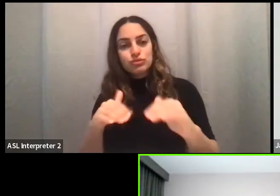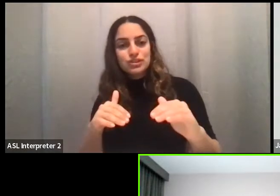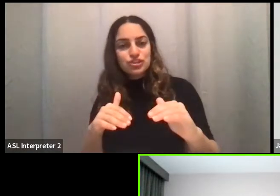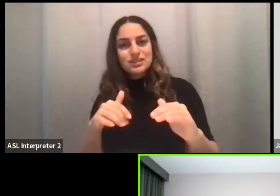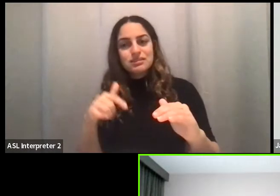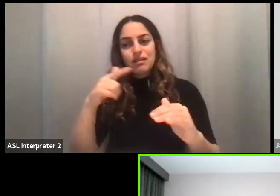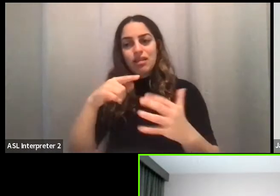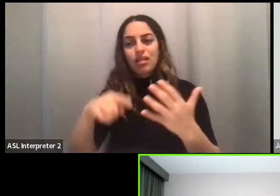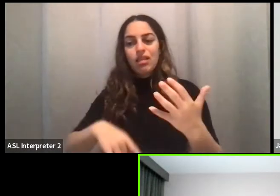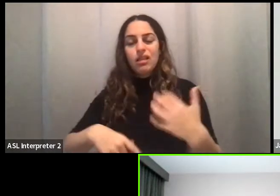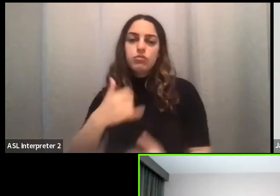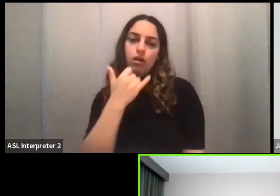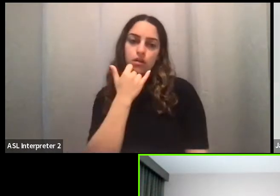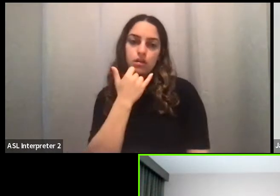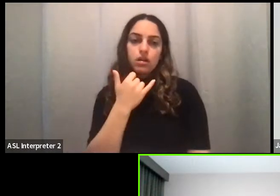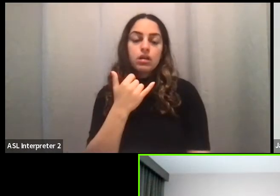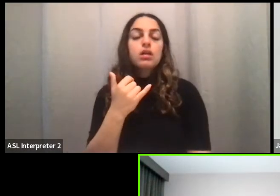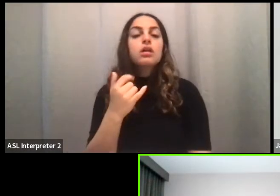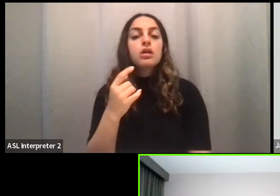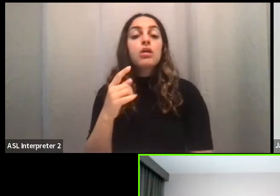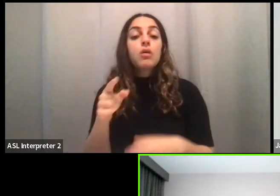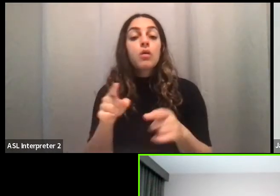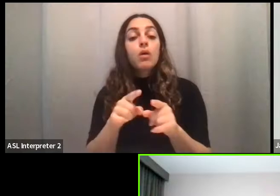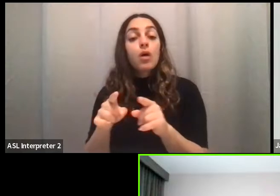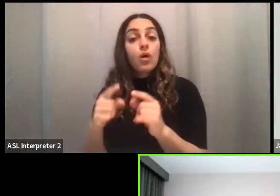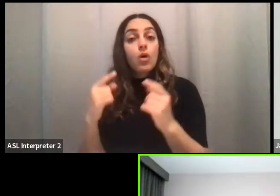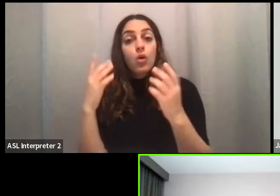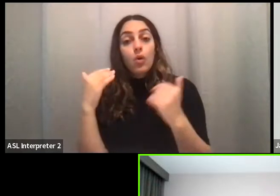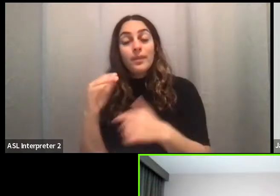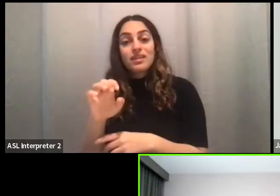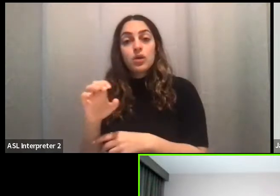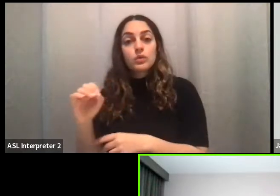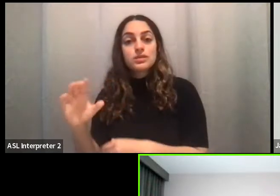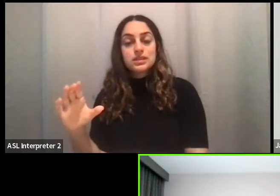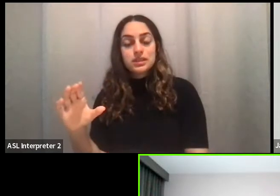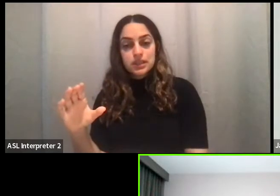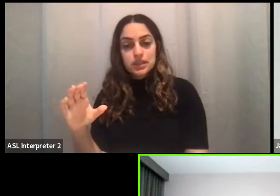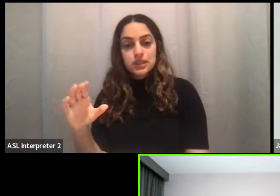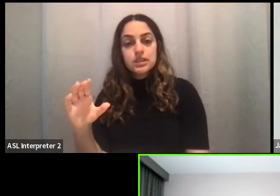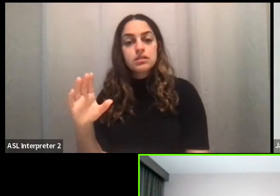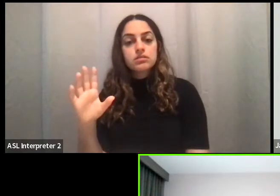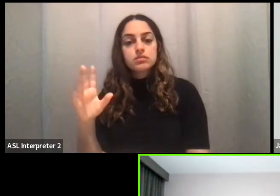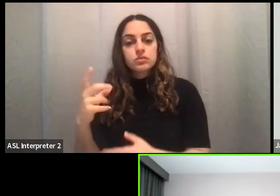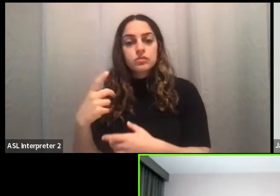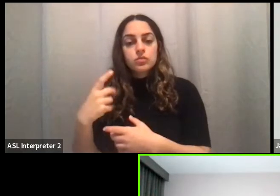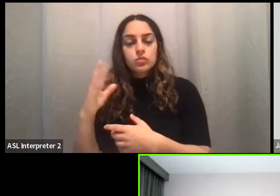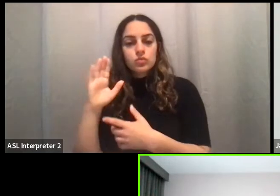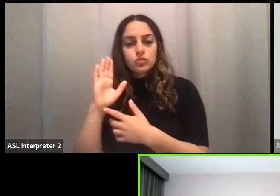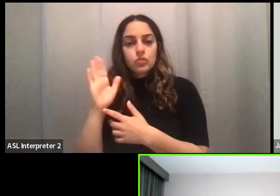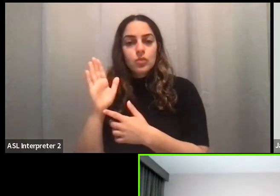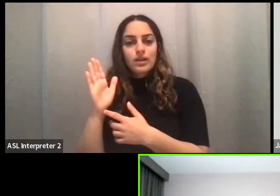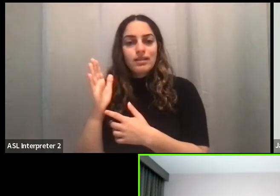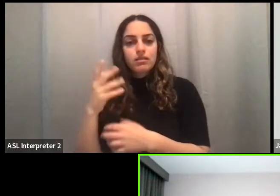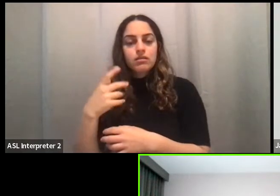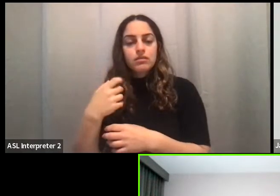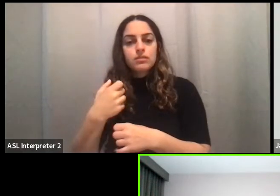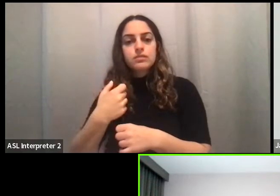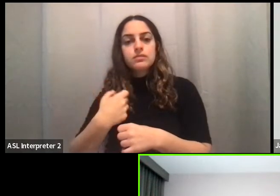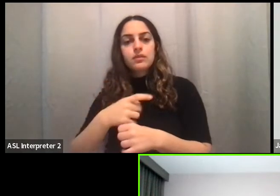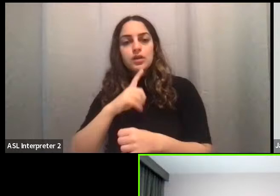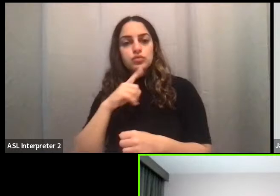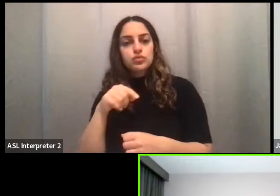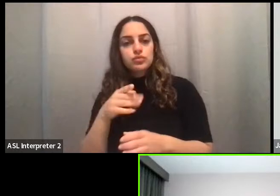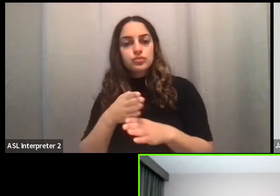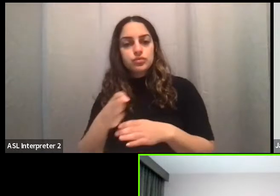approach uh we also hope that uh the eeoc would uh make sure that uh the industry is